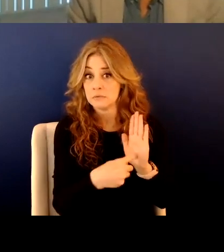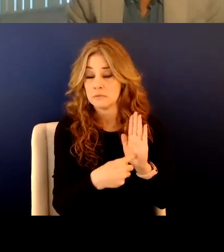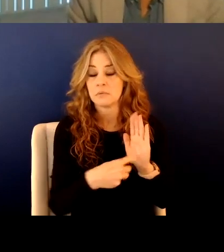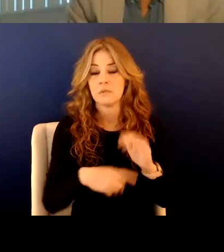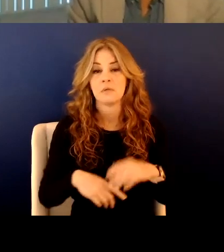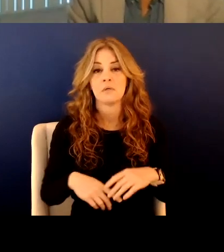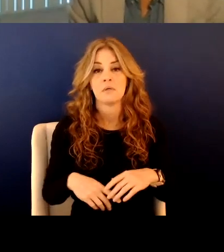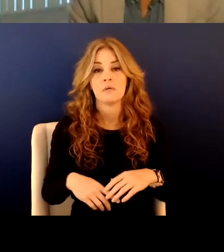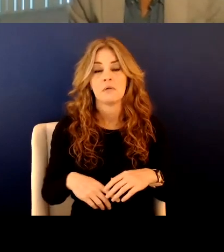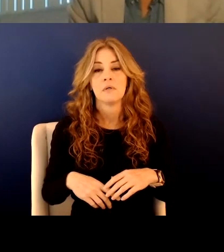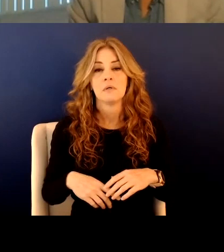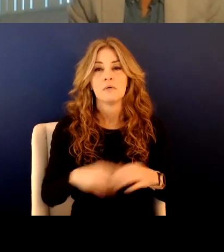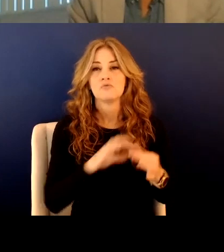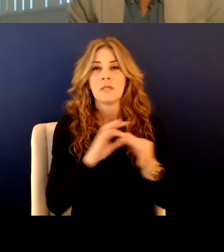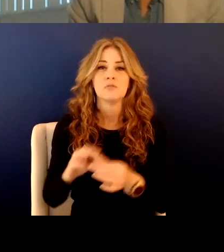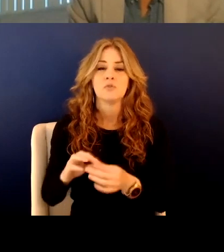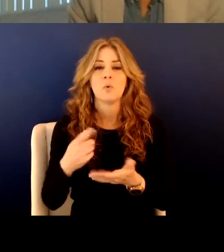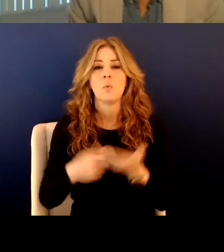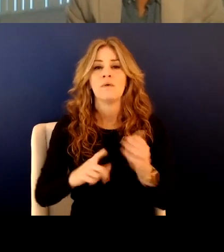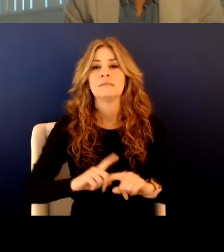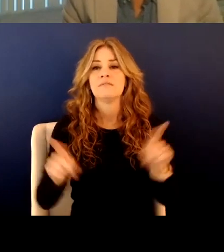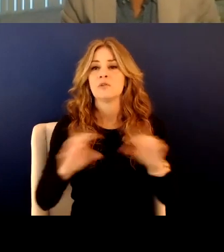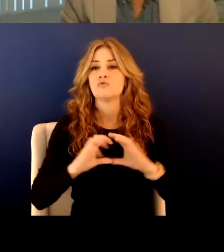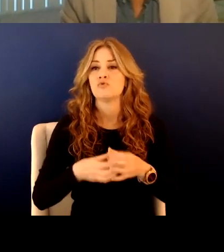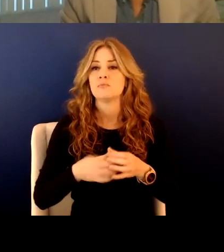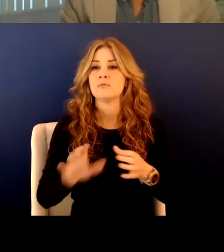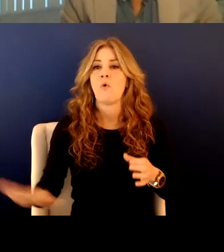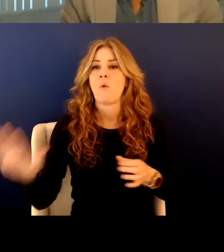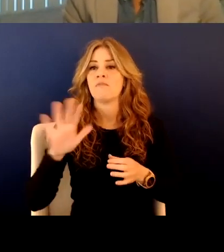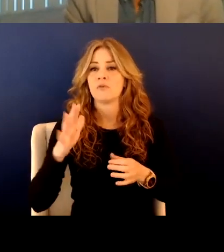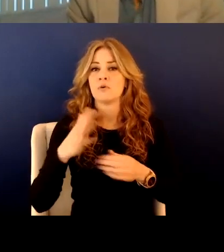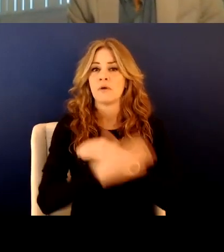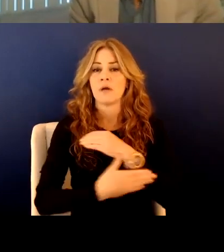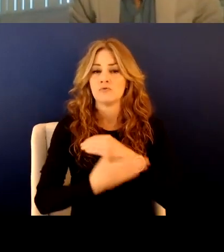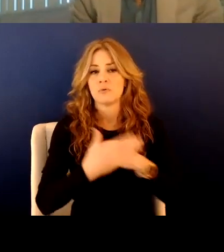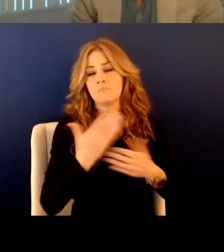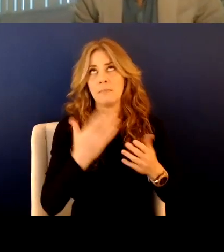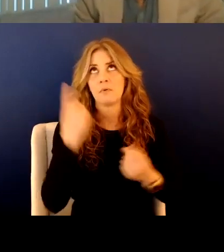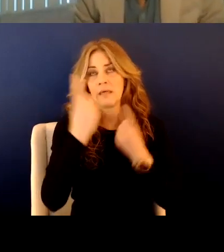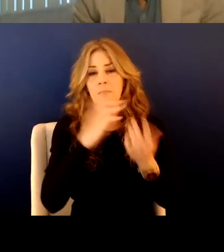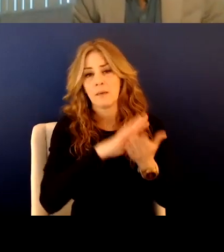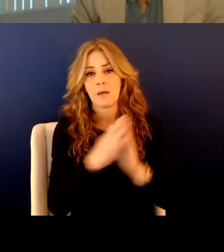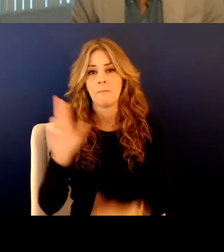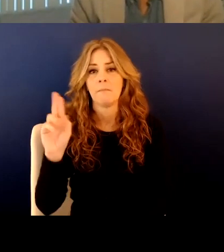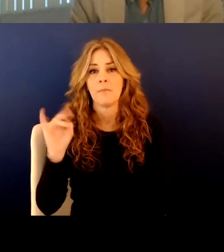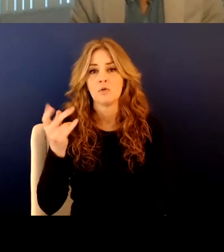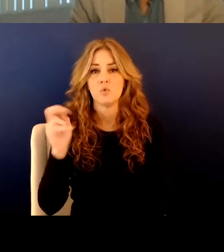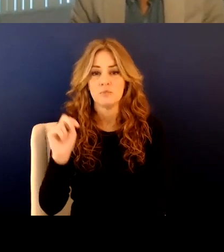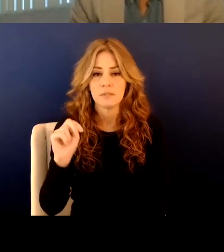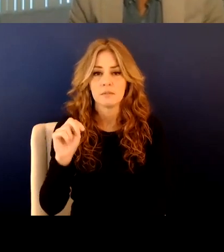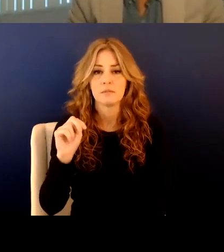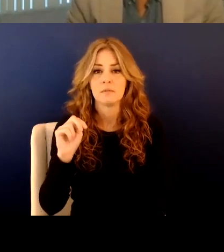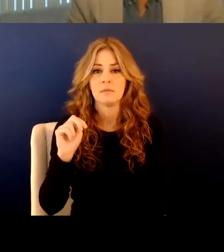different groups across the country that have been pushing for grad student unionizing. it would align with some of those things around, especially